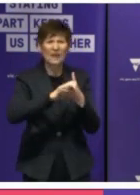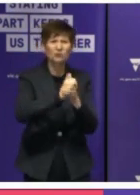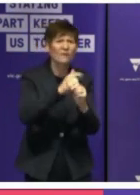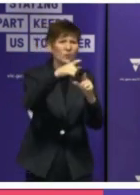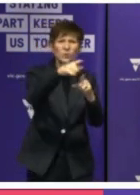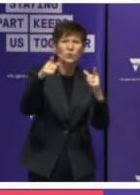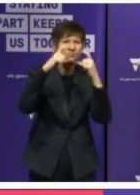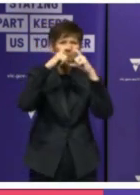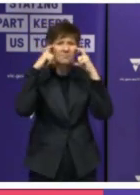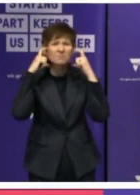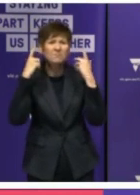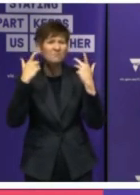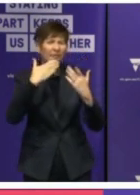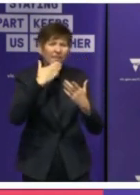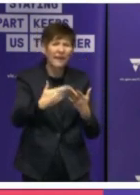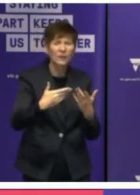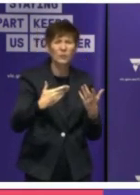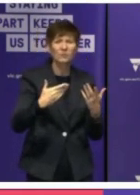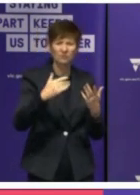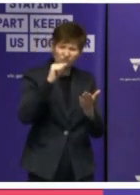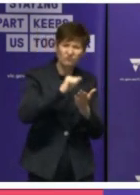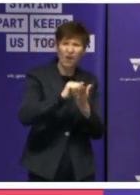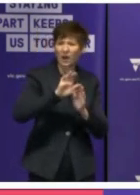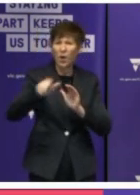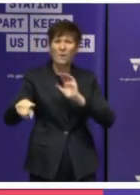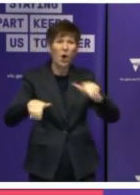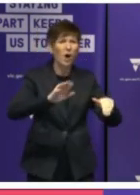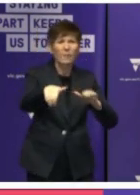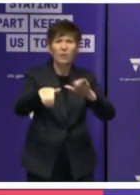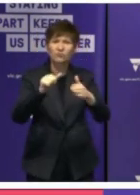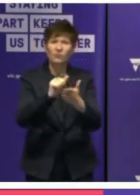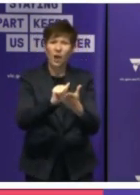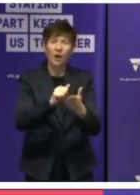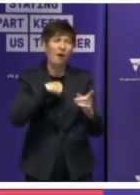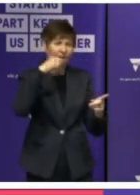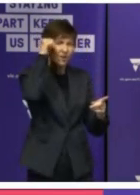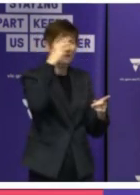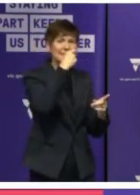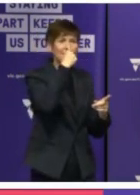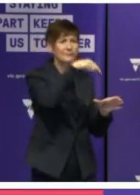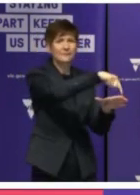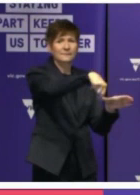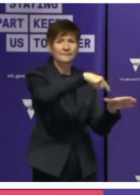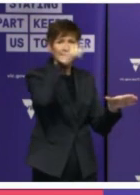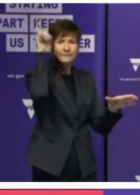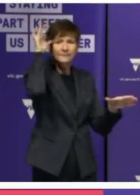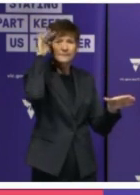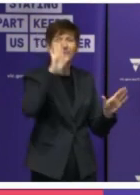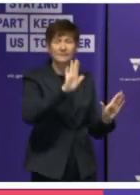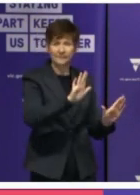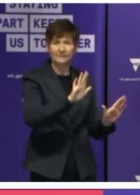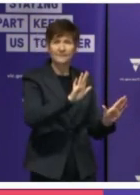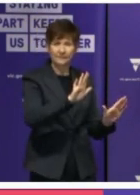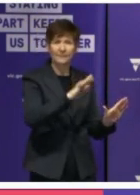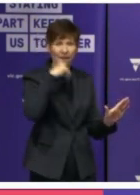overshadowed or undermined by a smaller number of people who are doing the wrong thing. There's just a message for those people again. Not only is it the wrong thing